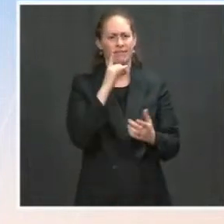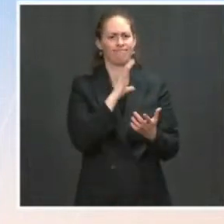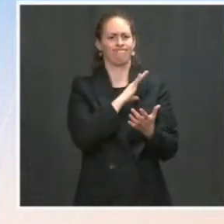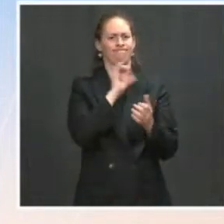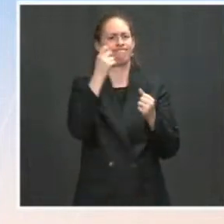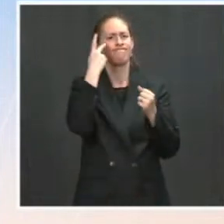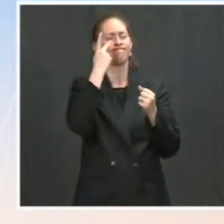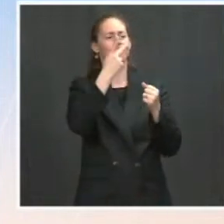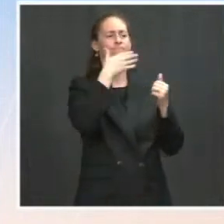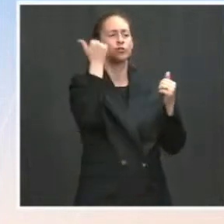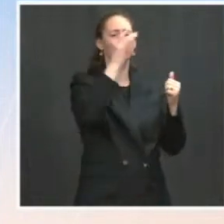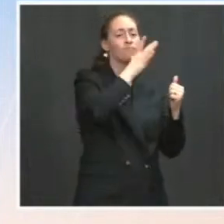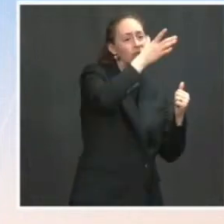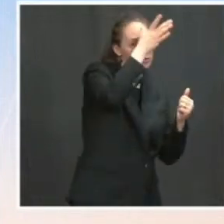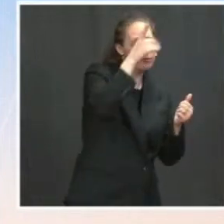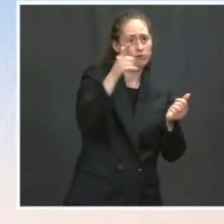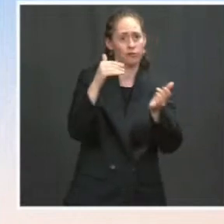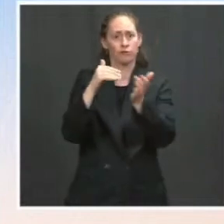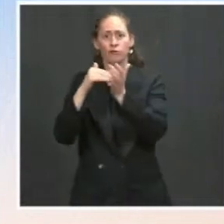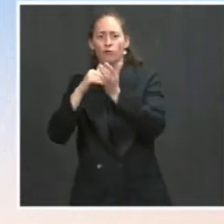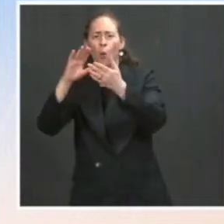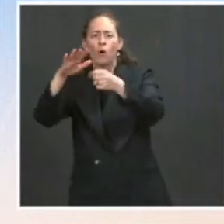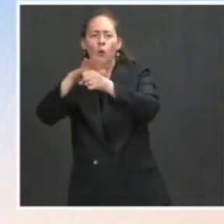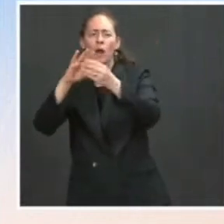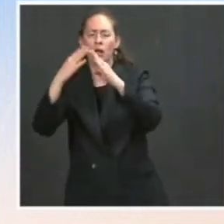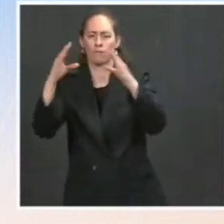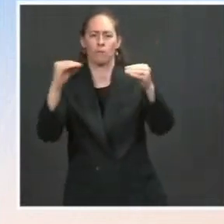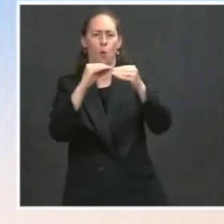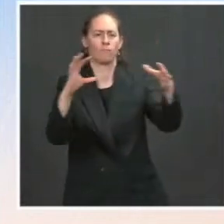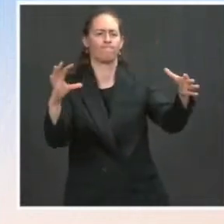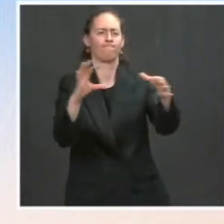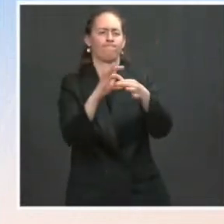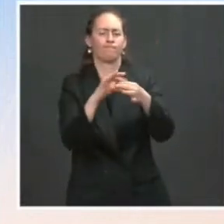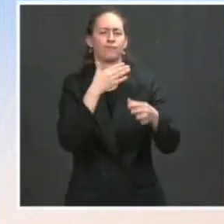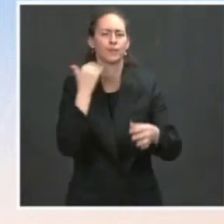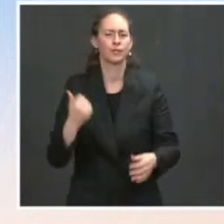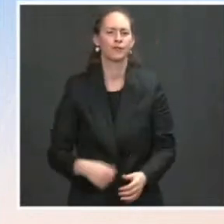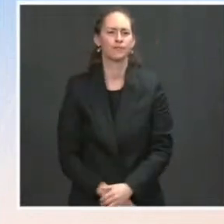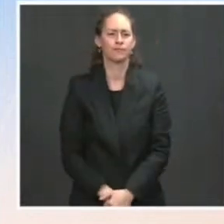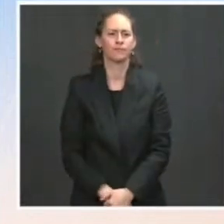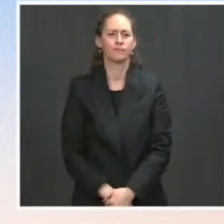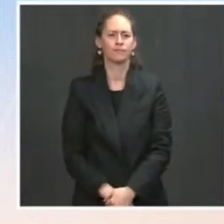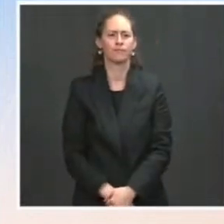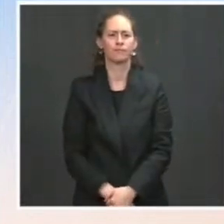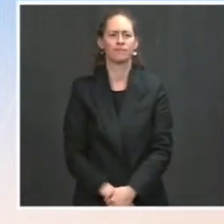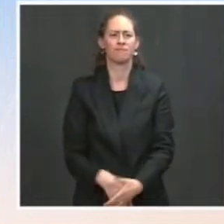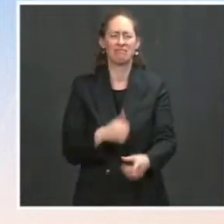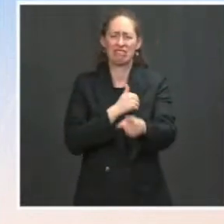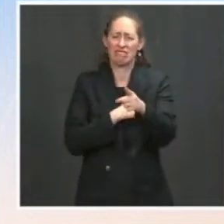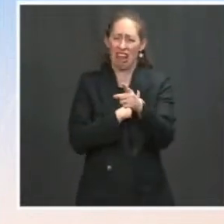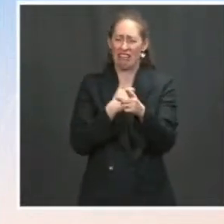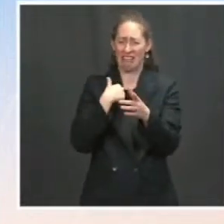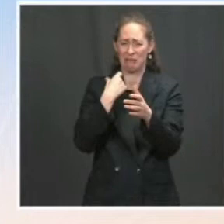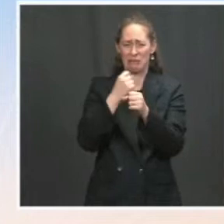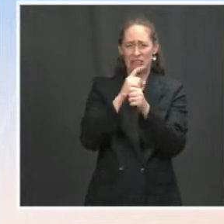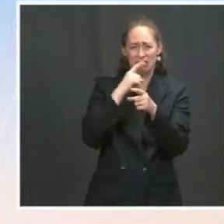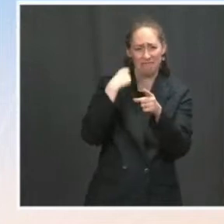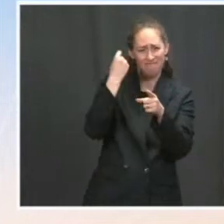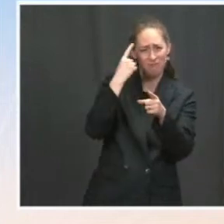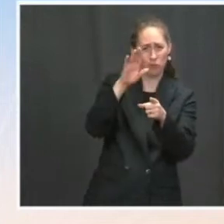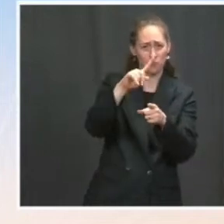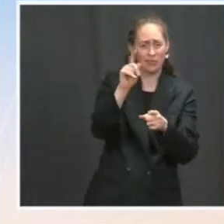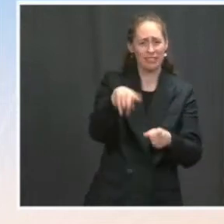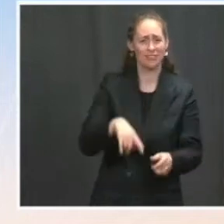investment in. I think we'll have more to say about that in the coming days. Sorry, I was trying to understand your question. Go ahead. Thanks. To go back to